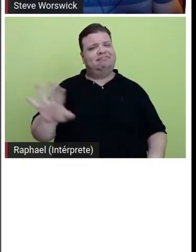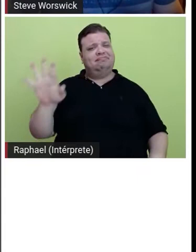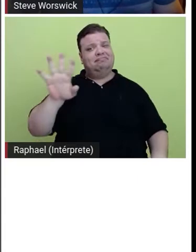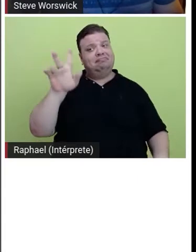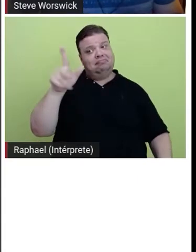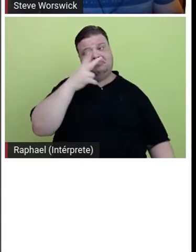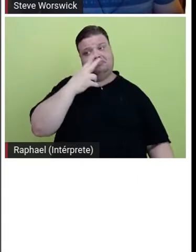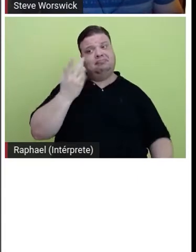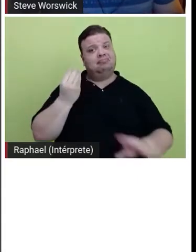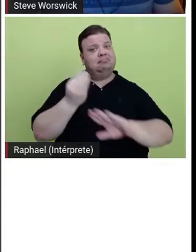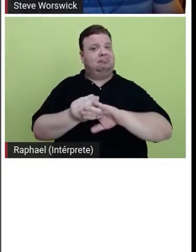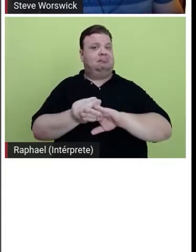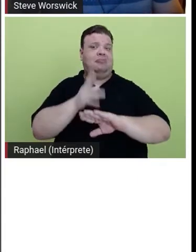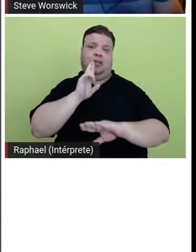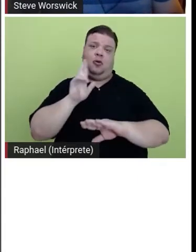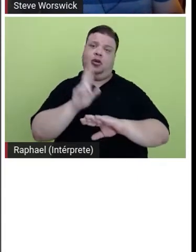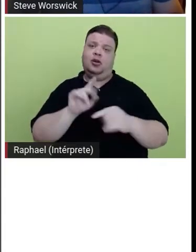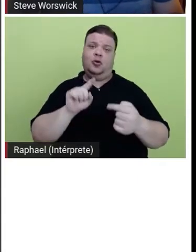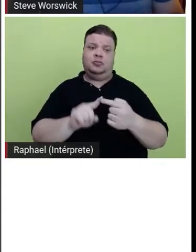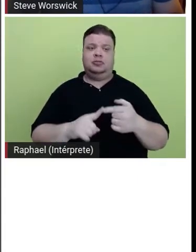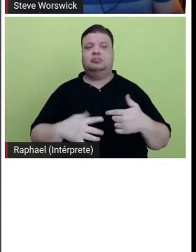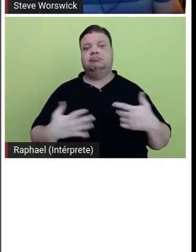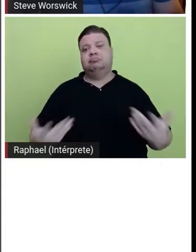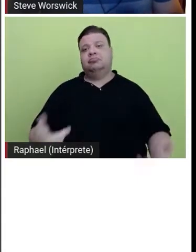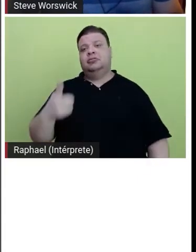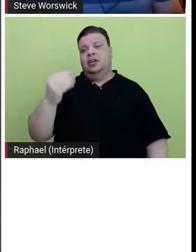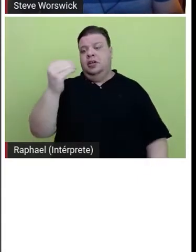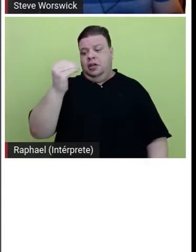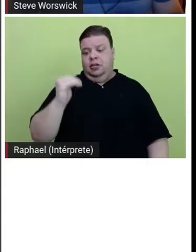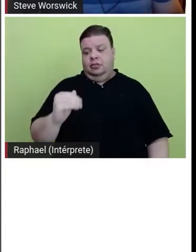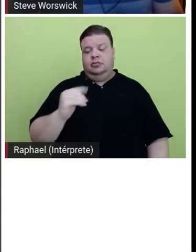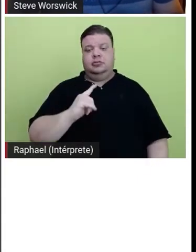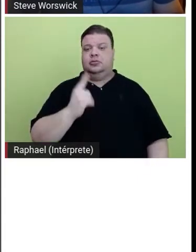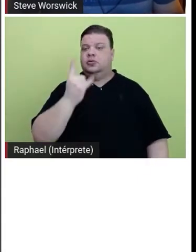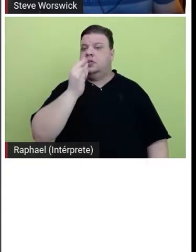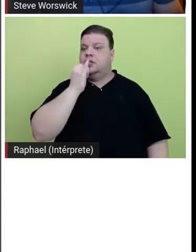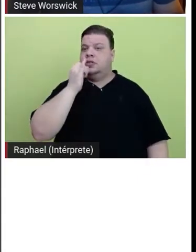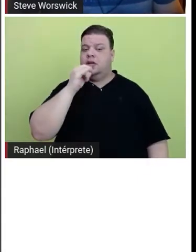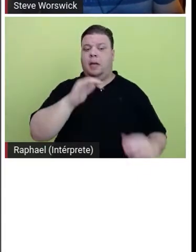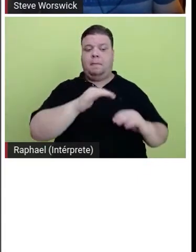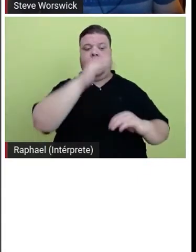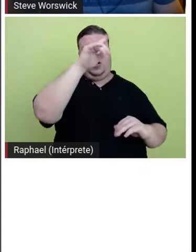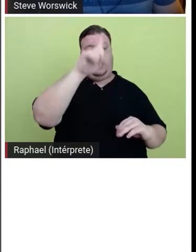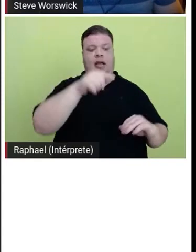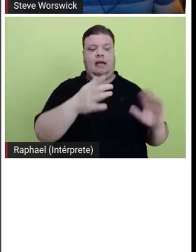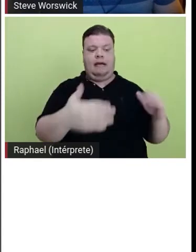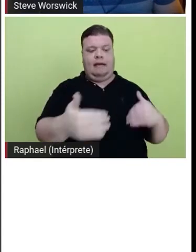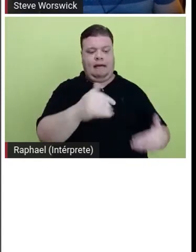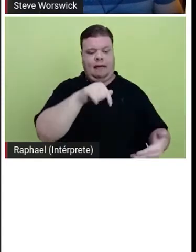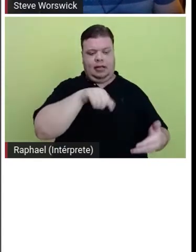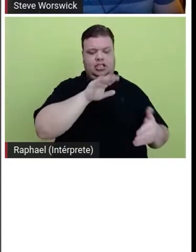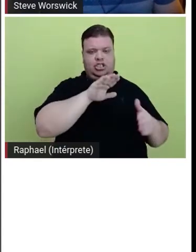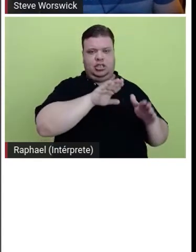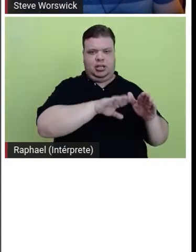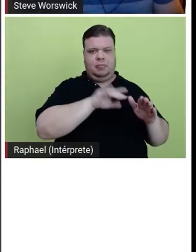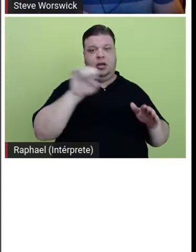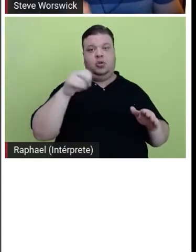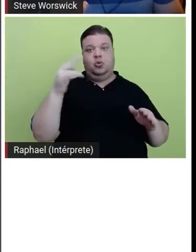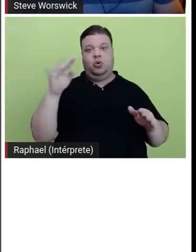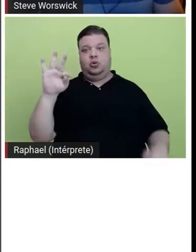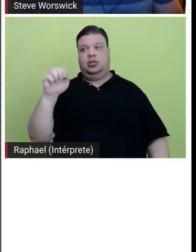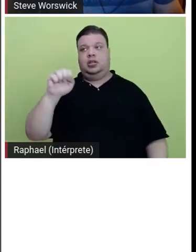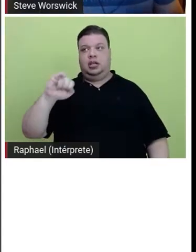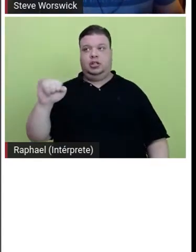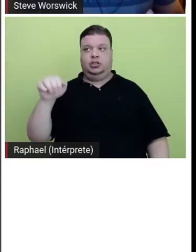shoebox is fairly small. So chances are this mysterious Taj Mahal object is probably bigger.